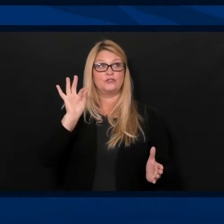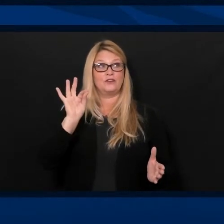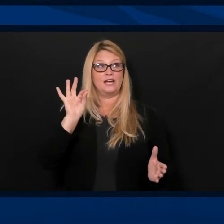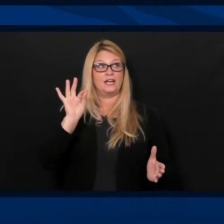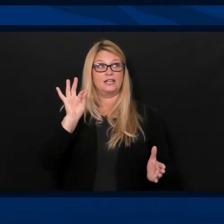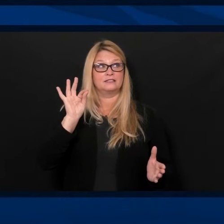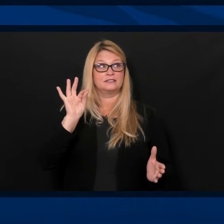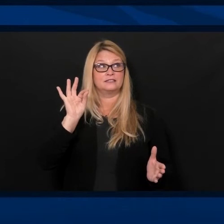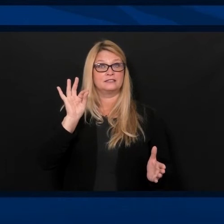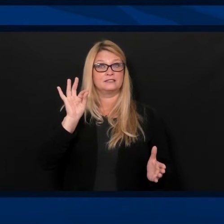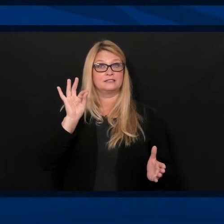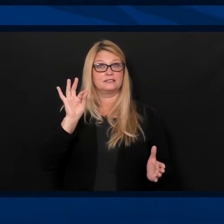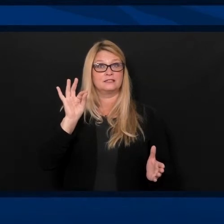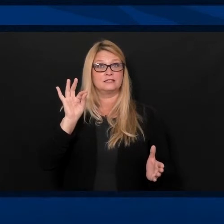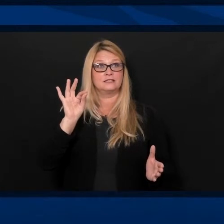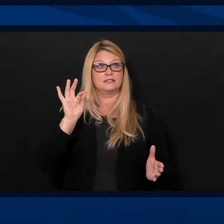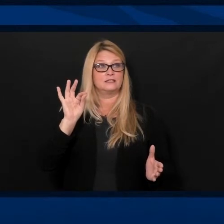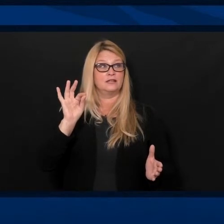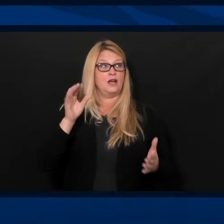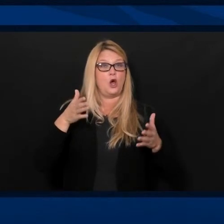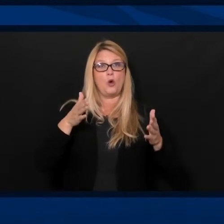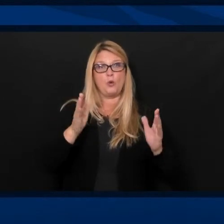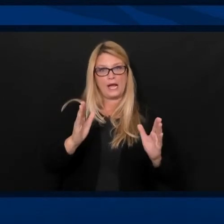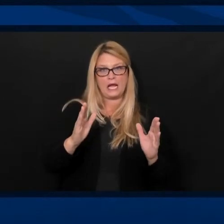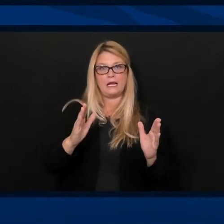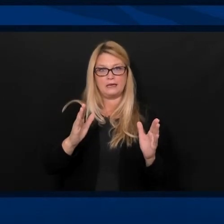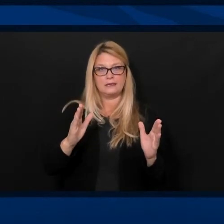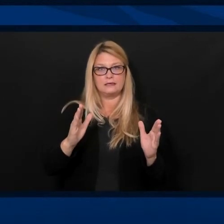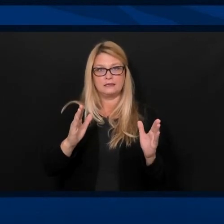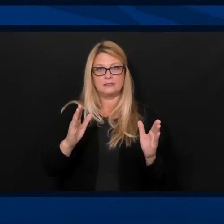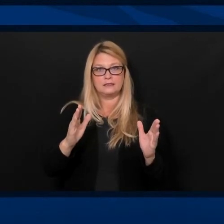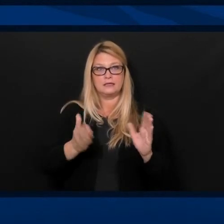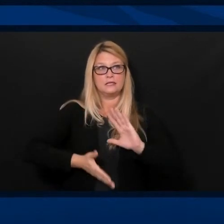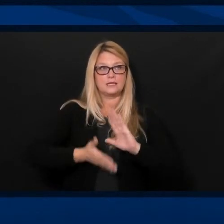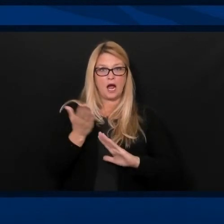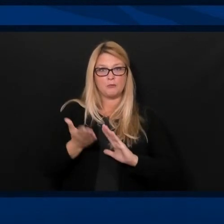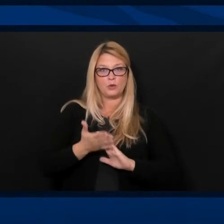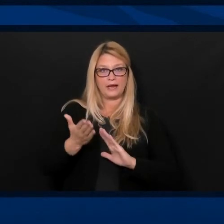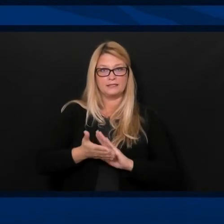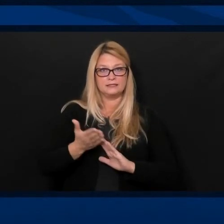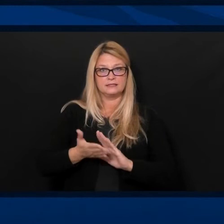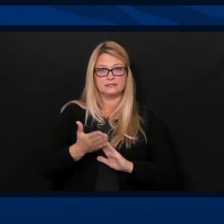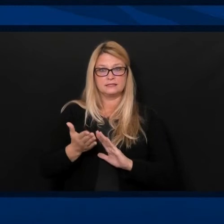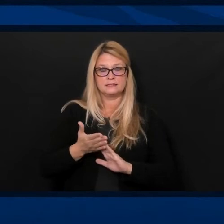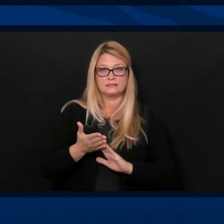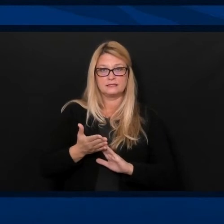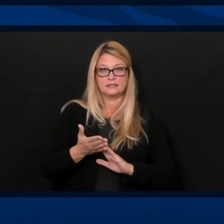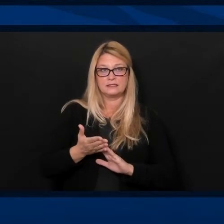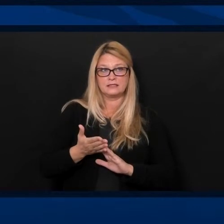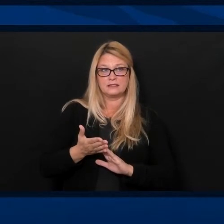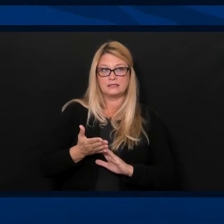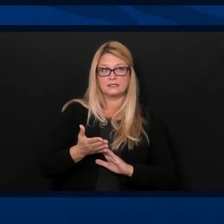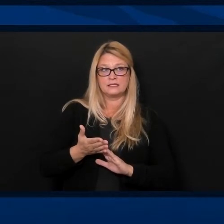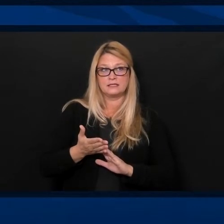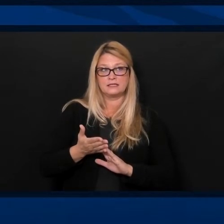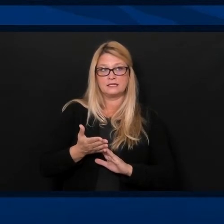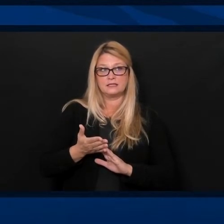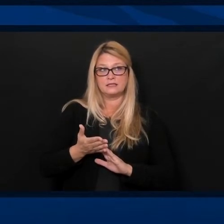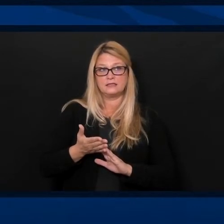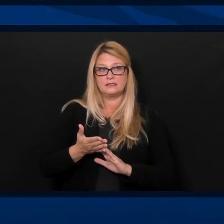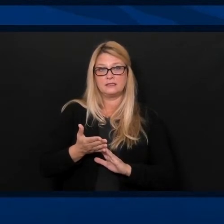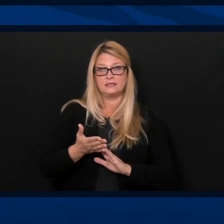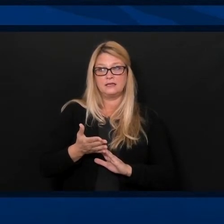the institutions that we have. We've got to keep running. I mean, at the end of the day, one of the